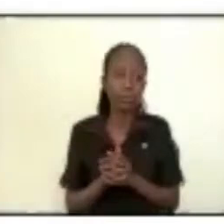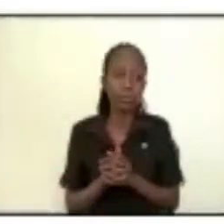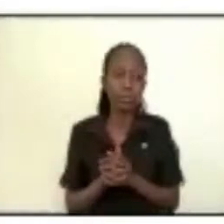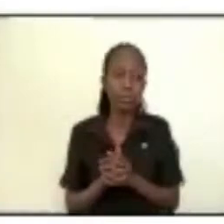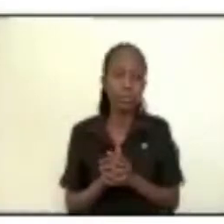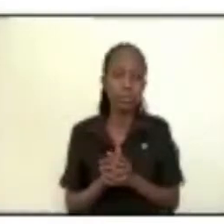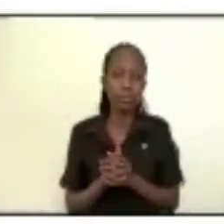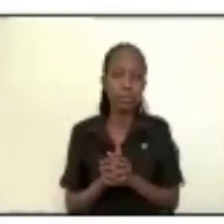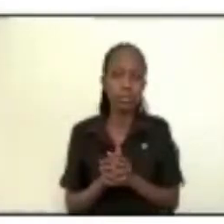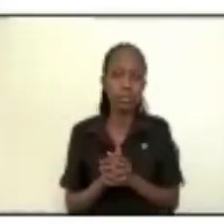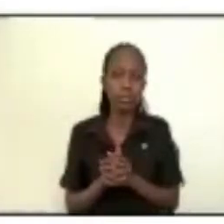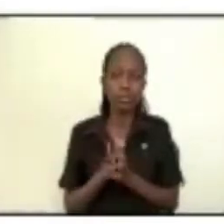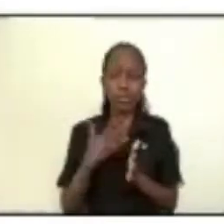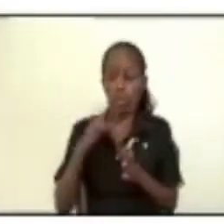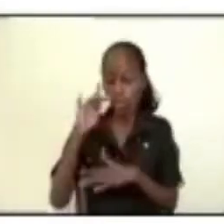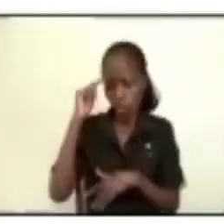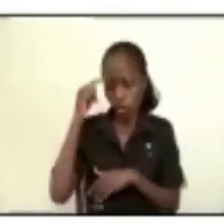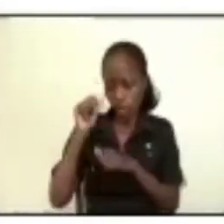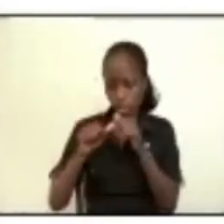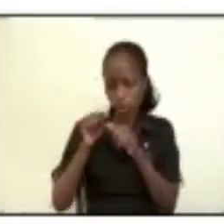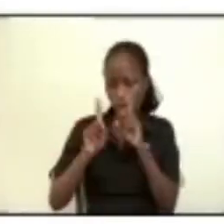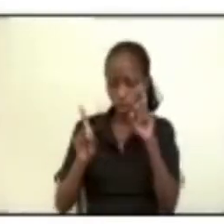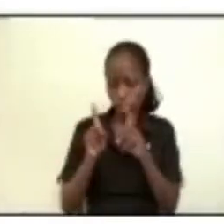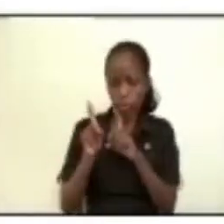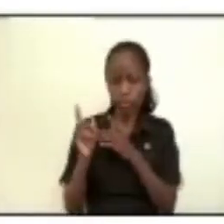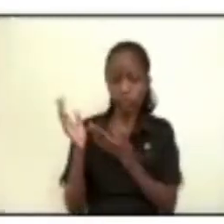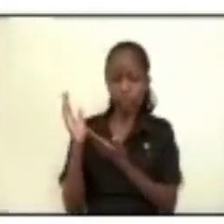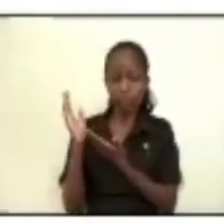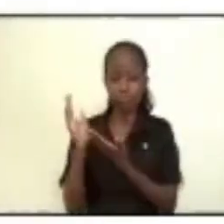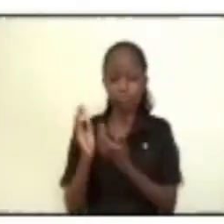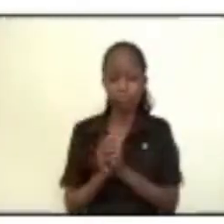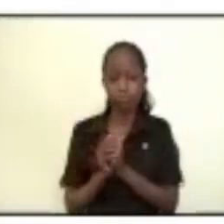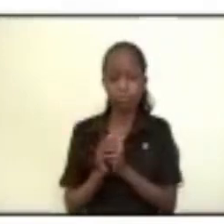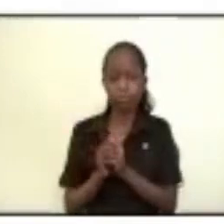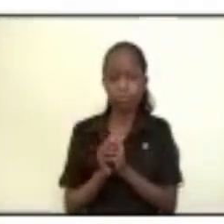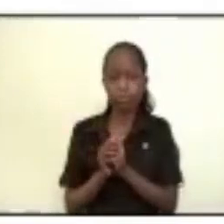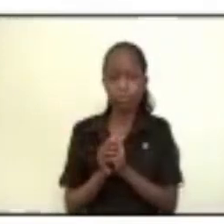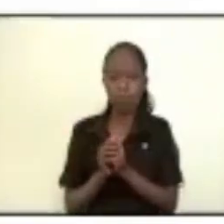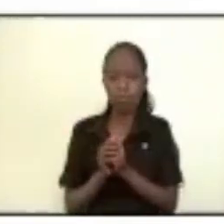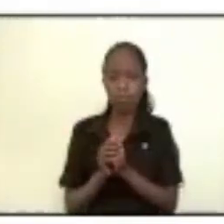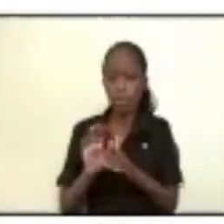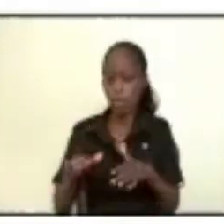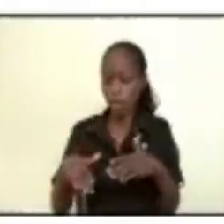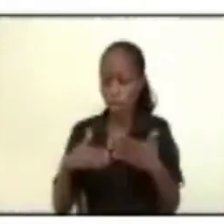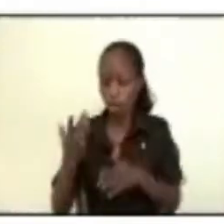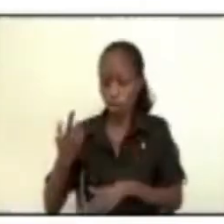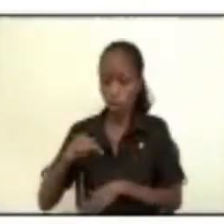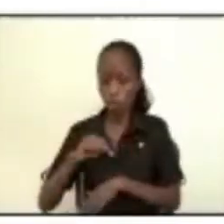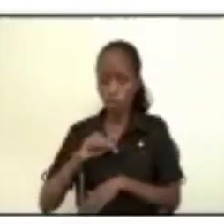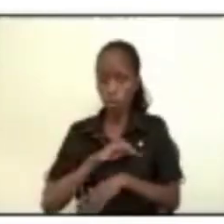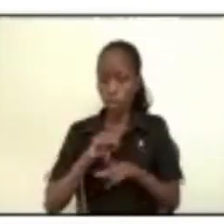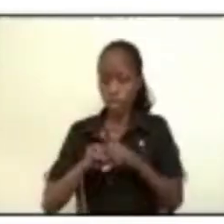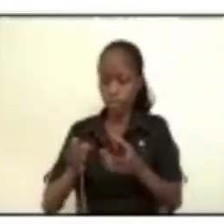So this is just a point of reflection, just questions I thought that we could ask ourselves as journalists is, how do we